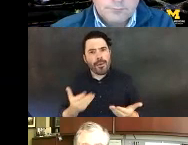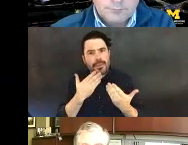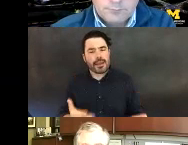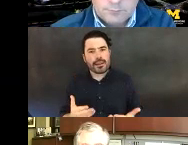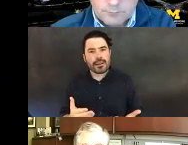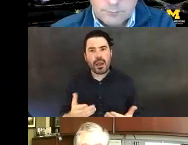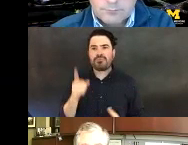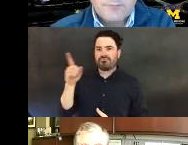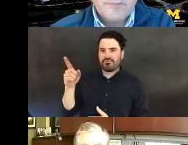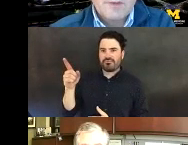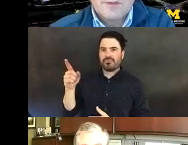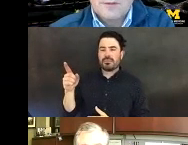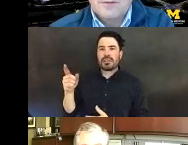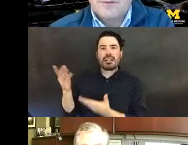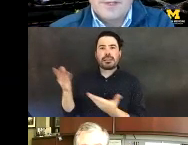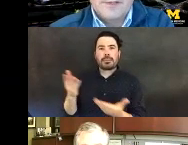that.